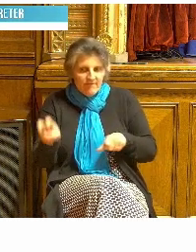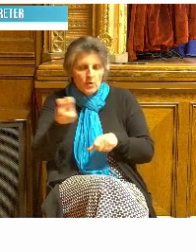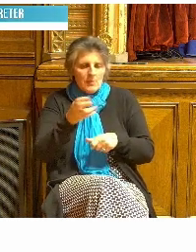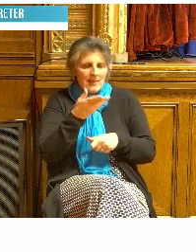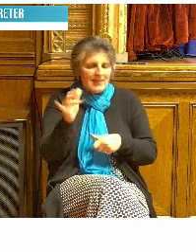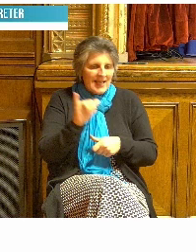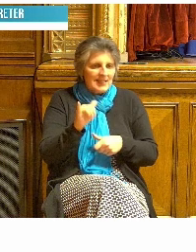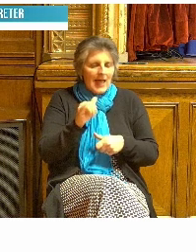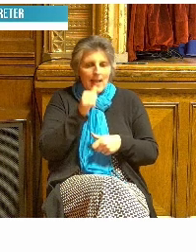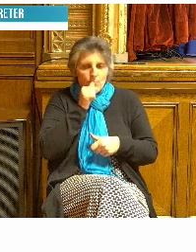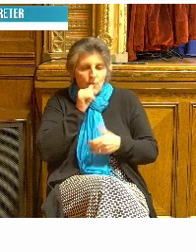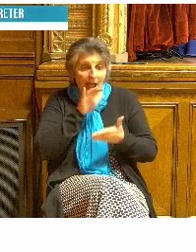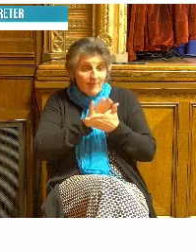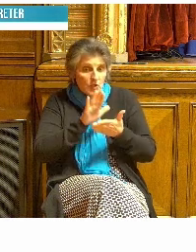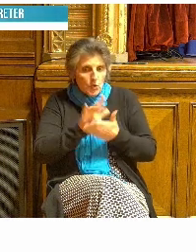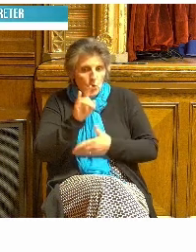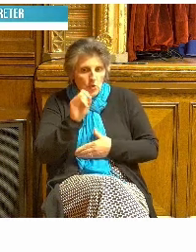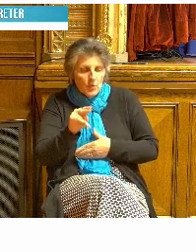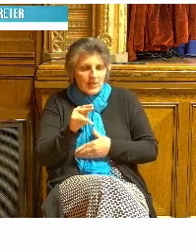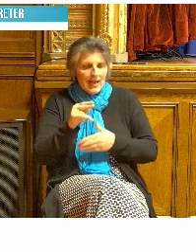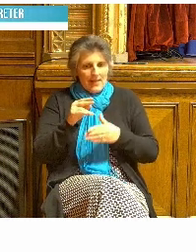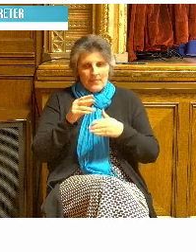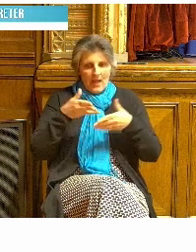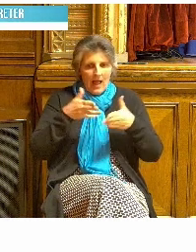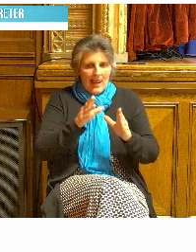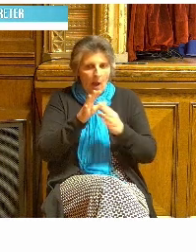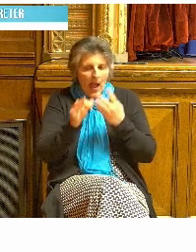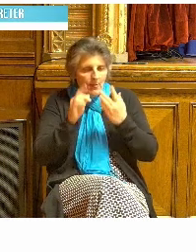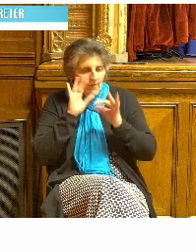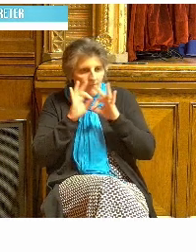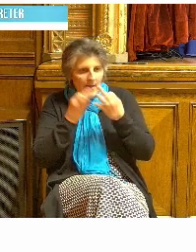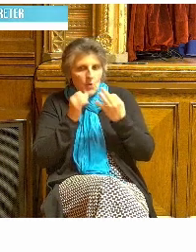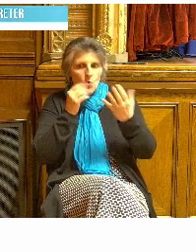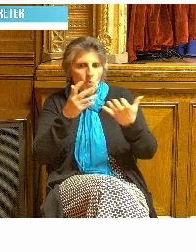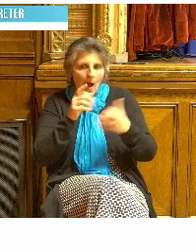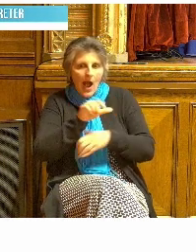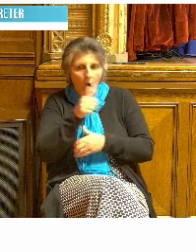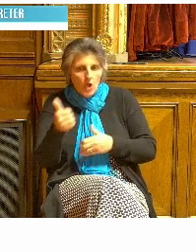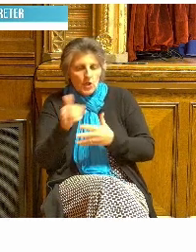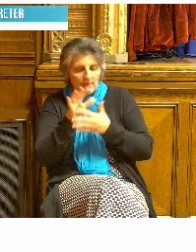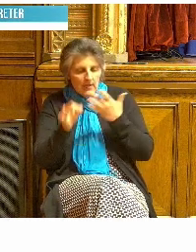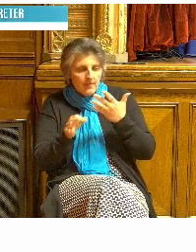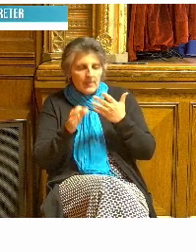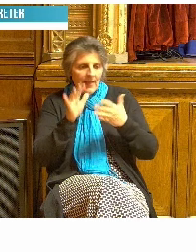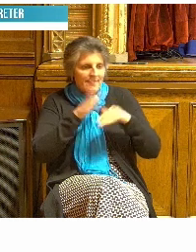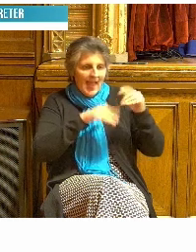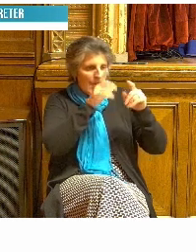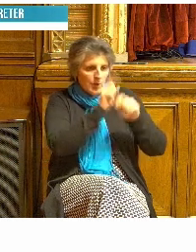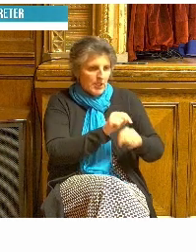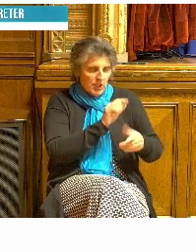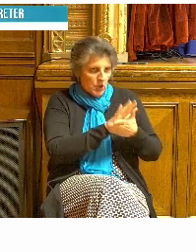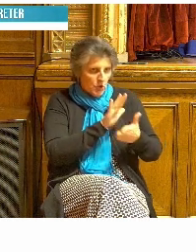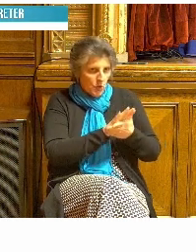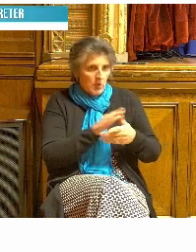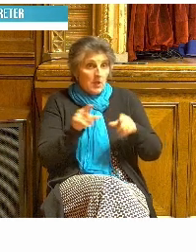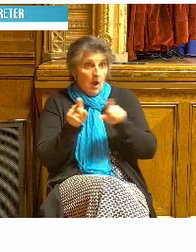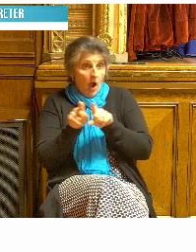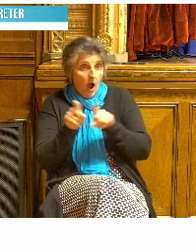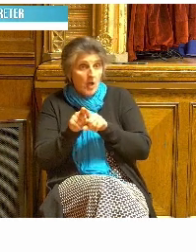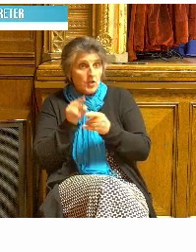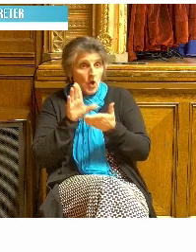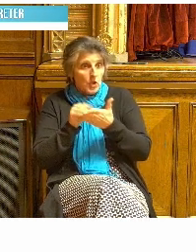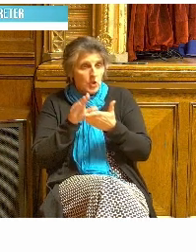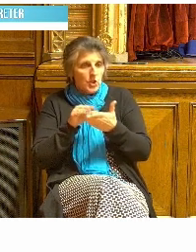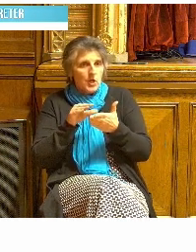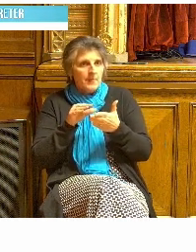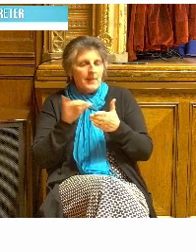Things like private school tuition, expanding options for families who want alternatives to traditional public schools. Also, learning